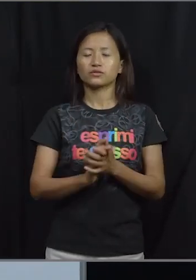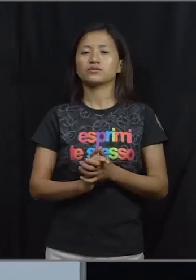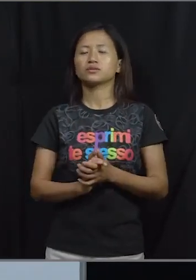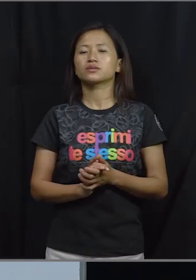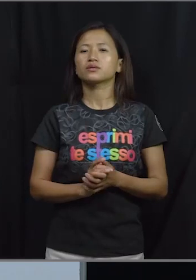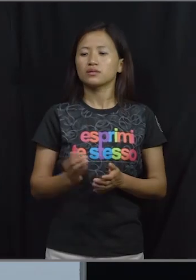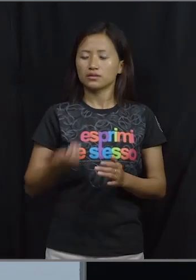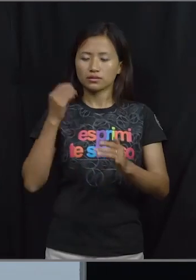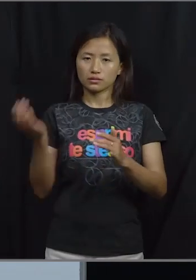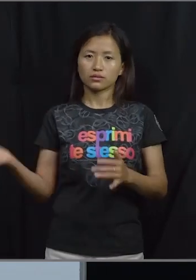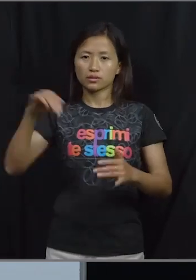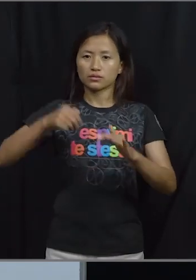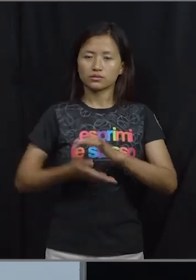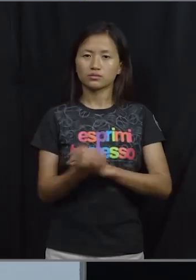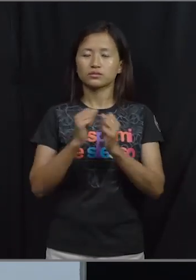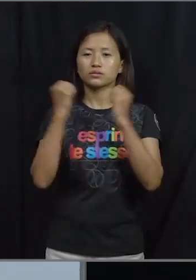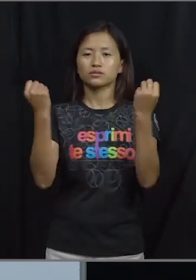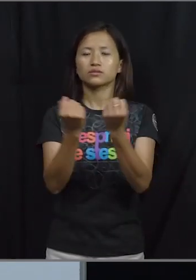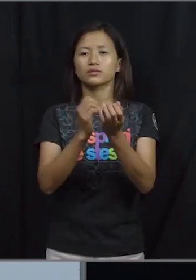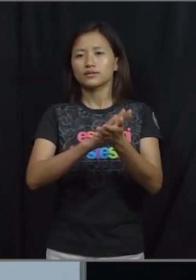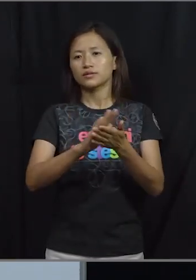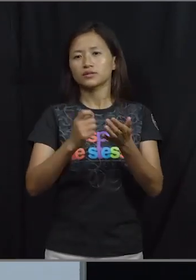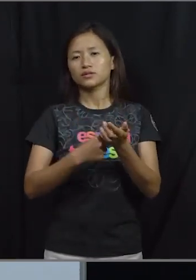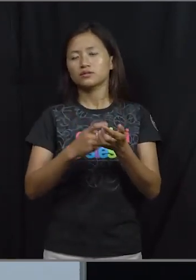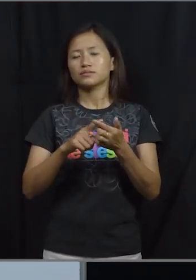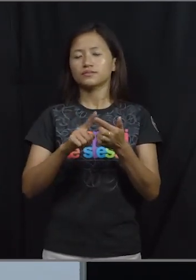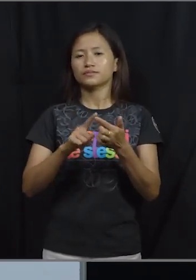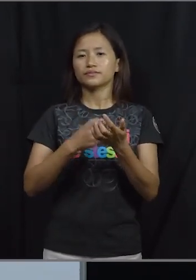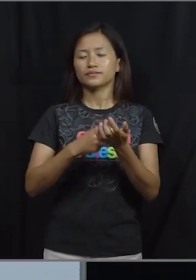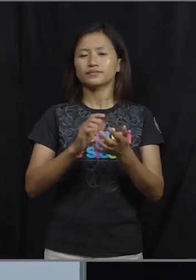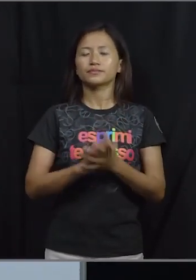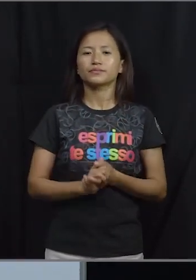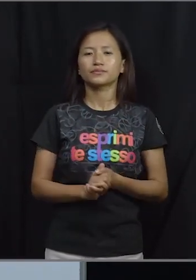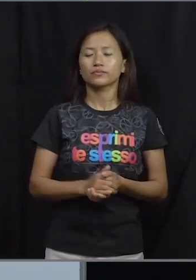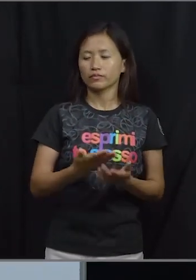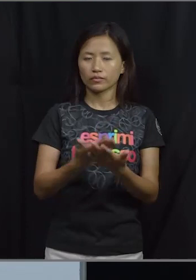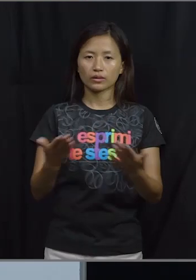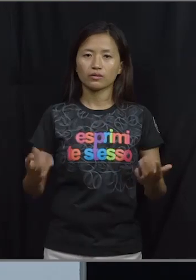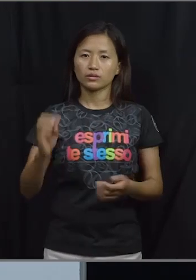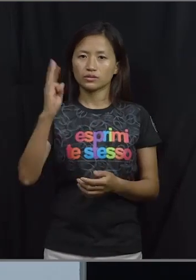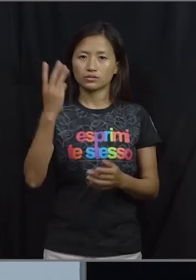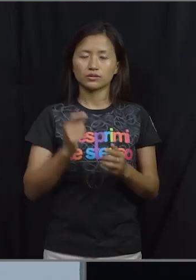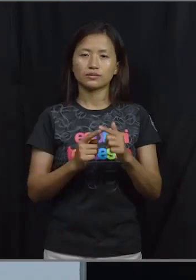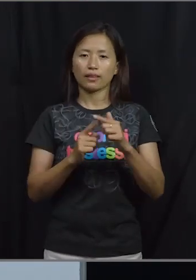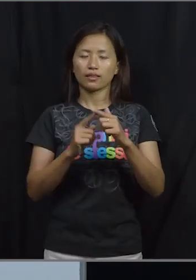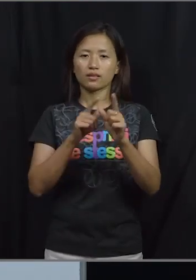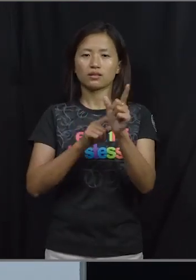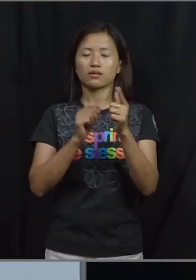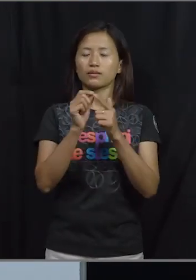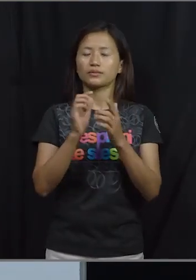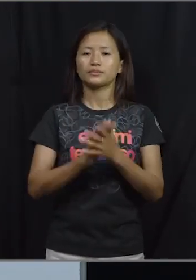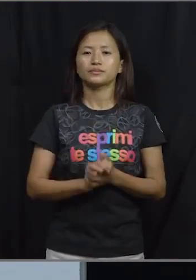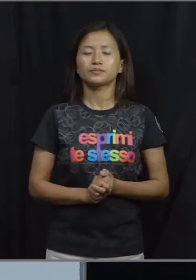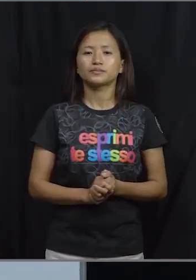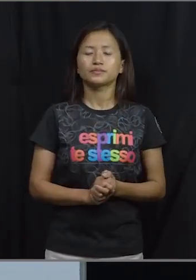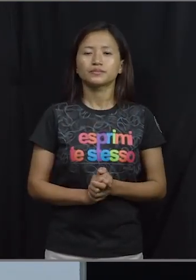also comes under social hereditary. Okay, so those were the three types of